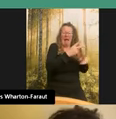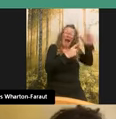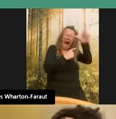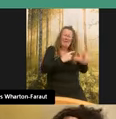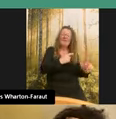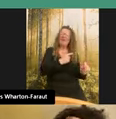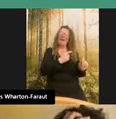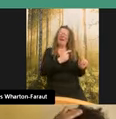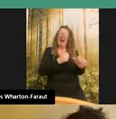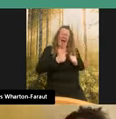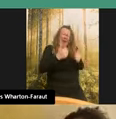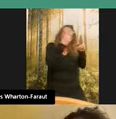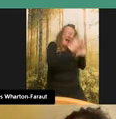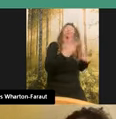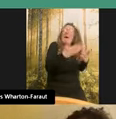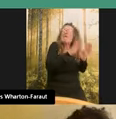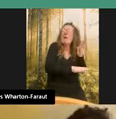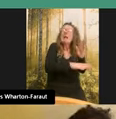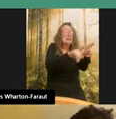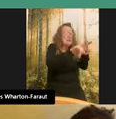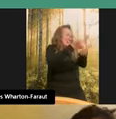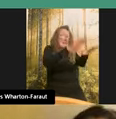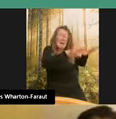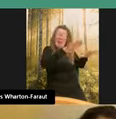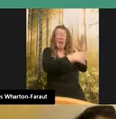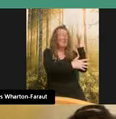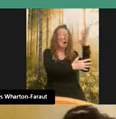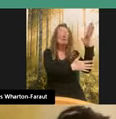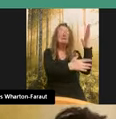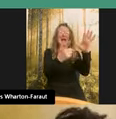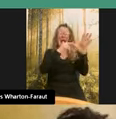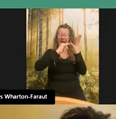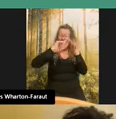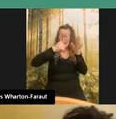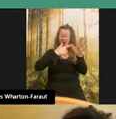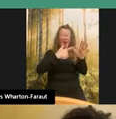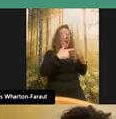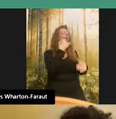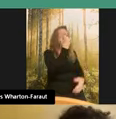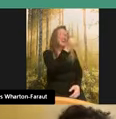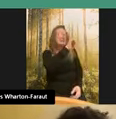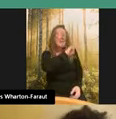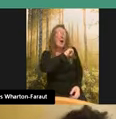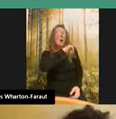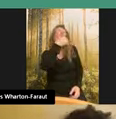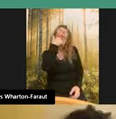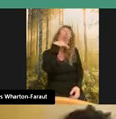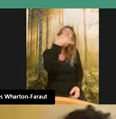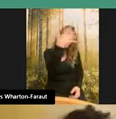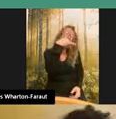forest societies in Southeast Asia used up to 6,500 plants for medicinal